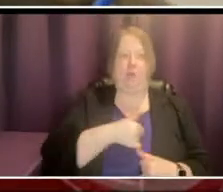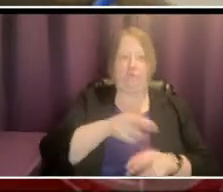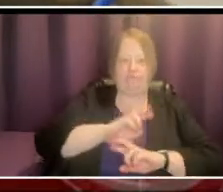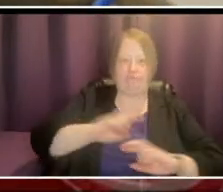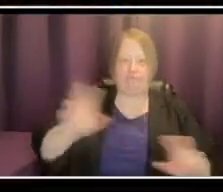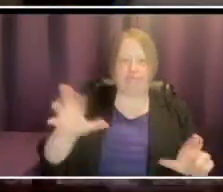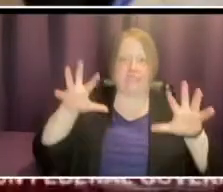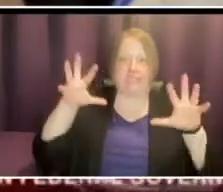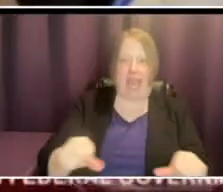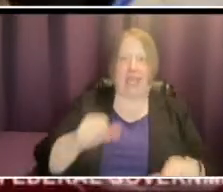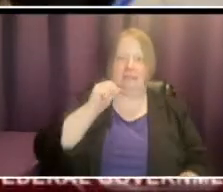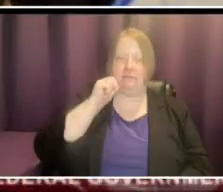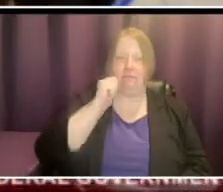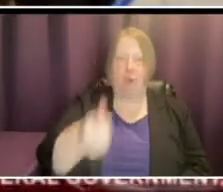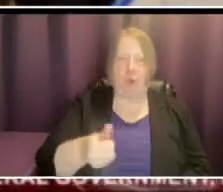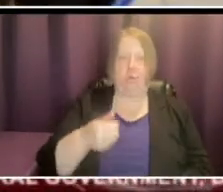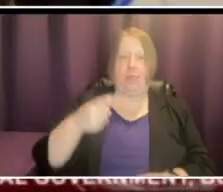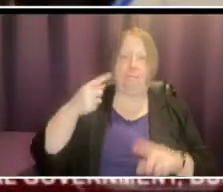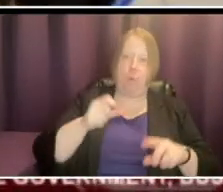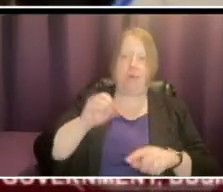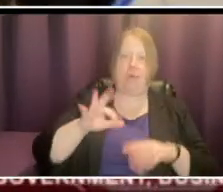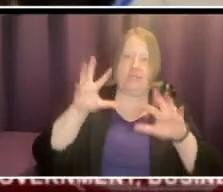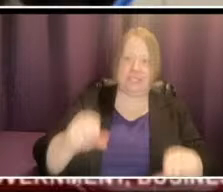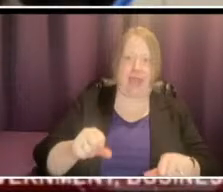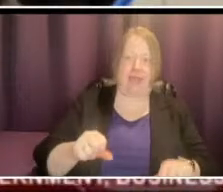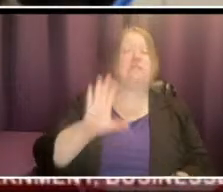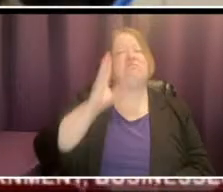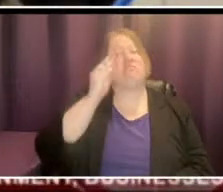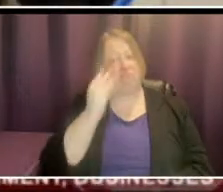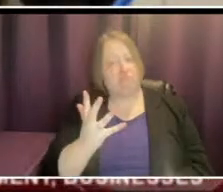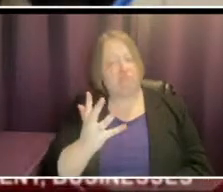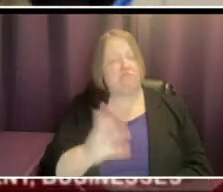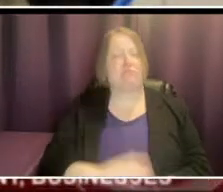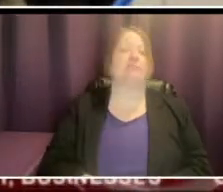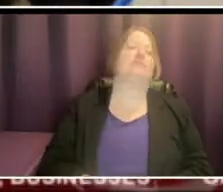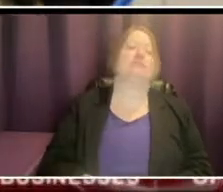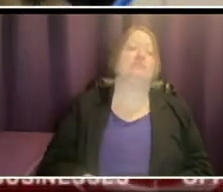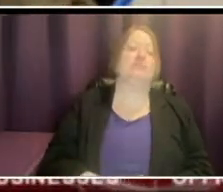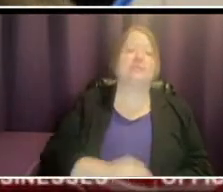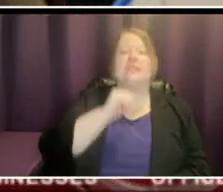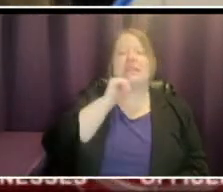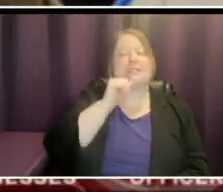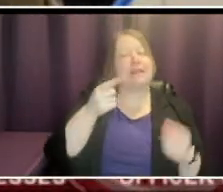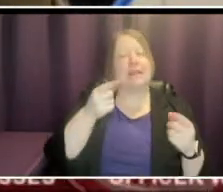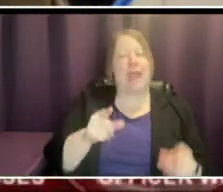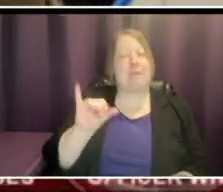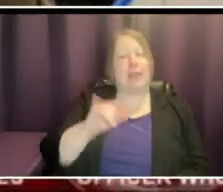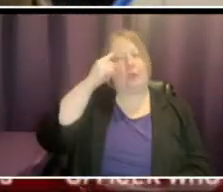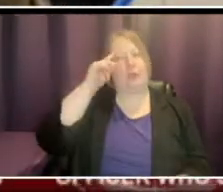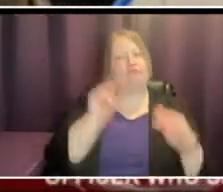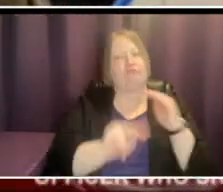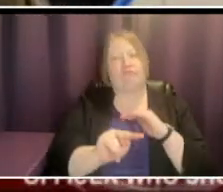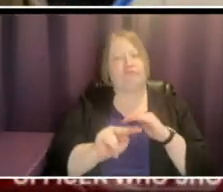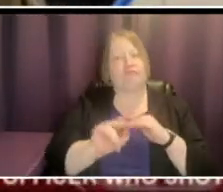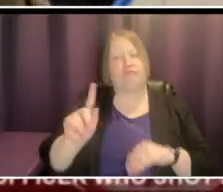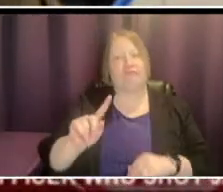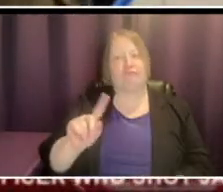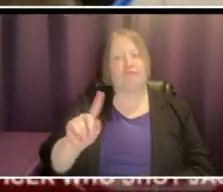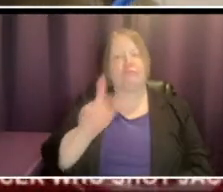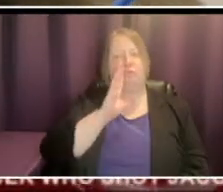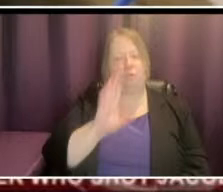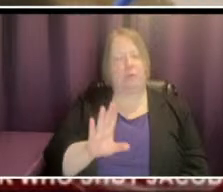of attack tomorrow. I'll tell you this. It's not going to happen like you think it's going to happen, okay? It's going to be